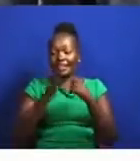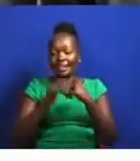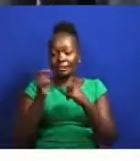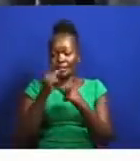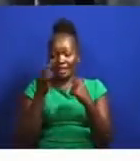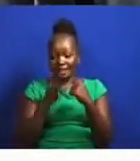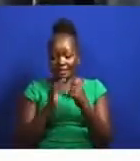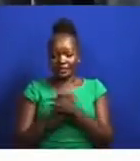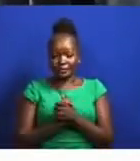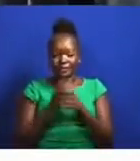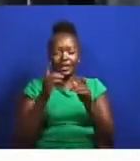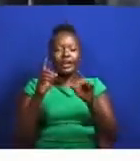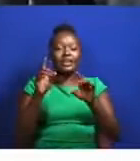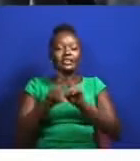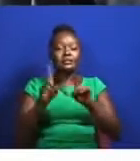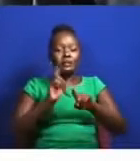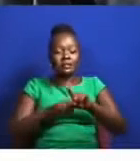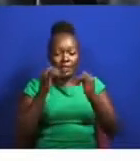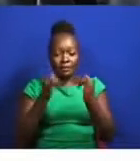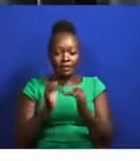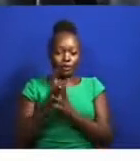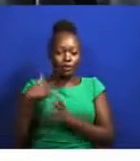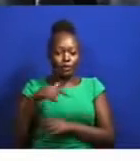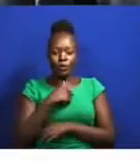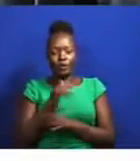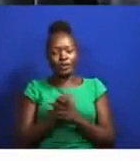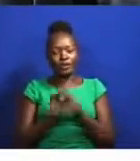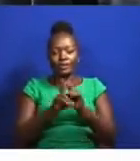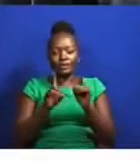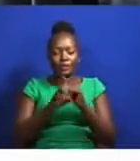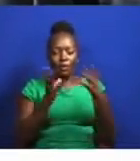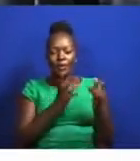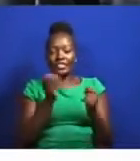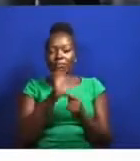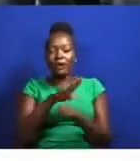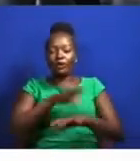So as at the moment, we embarked on the